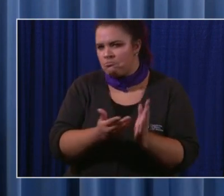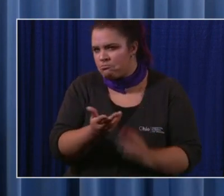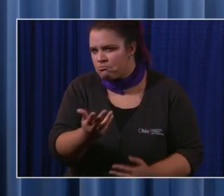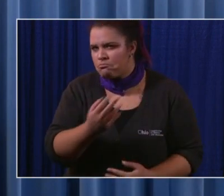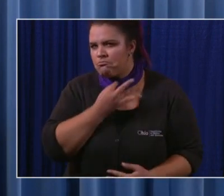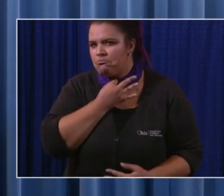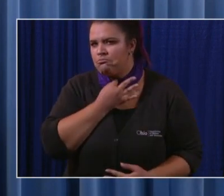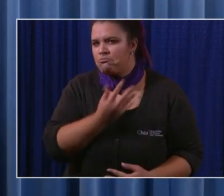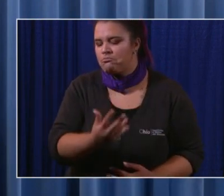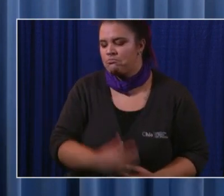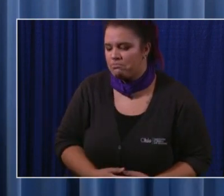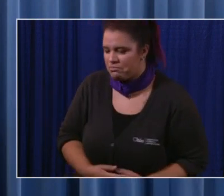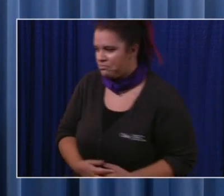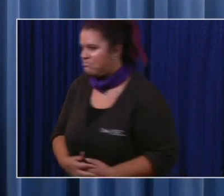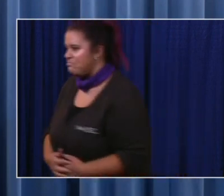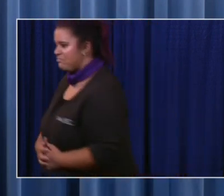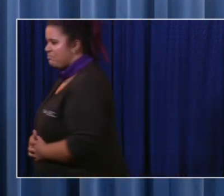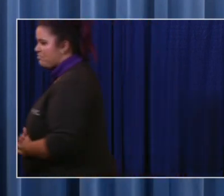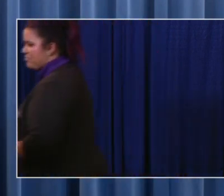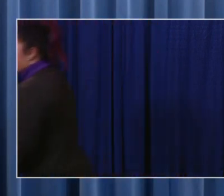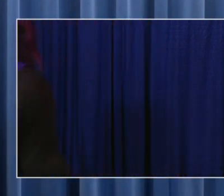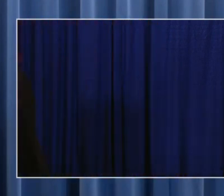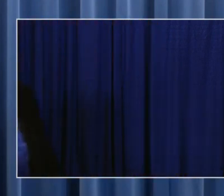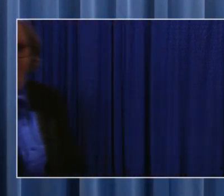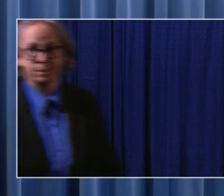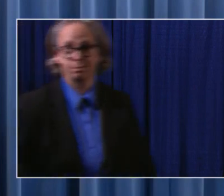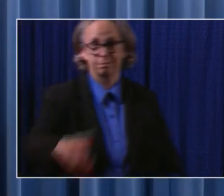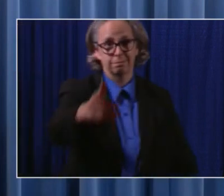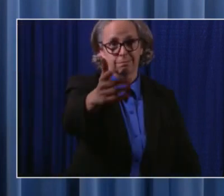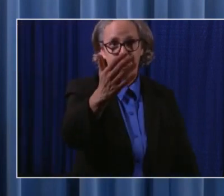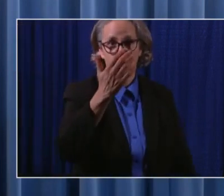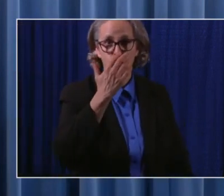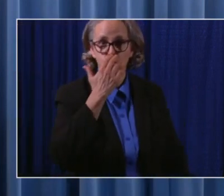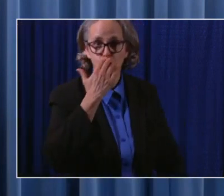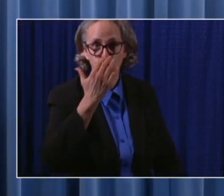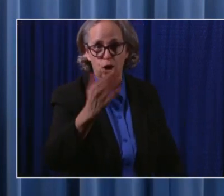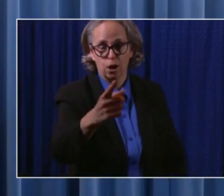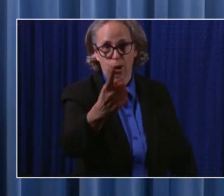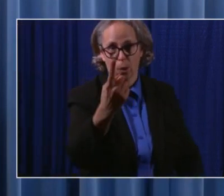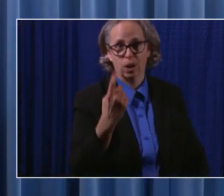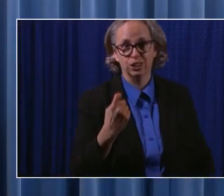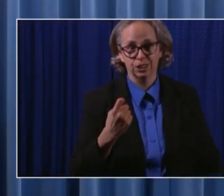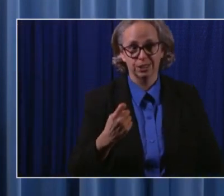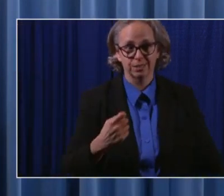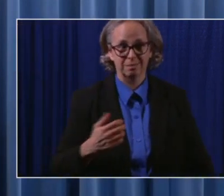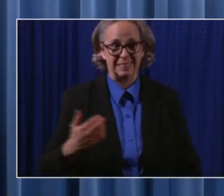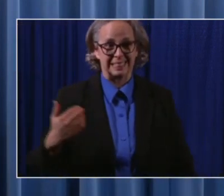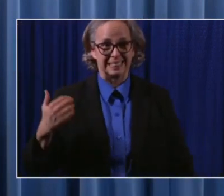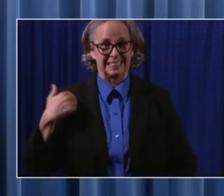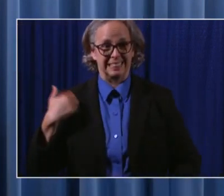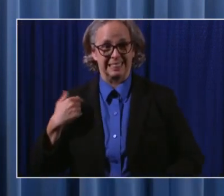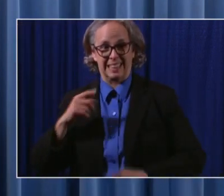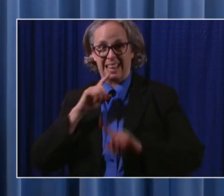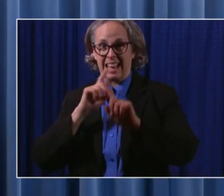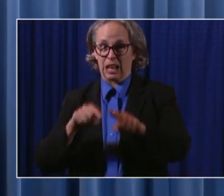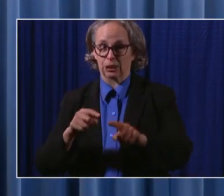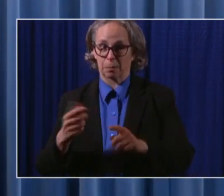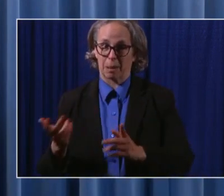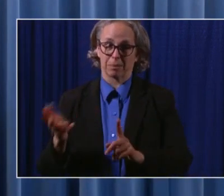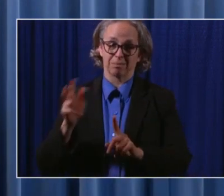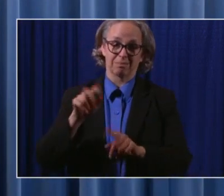Well, that's a very good question. The answer I just gave is probably the best answer I can give, and that simply